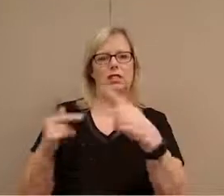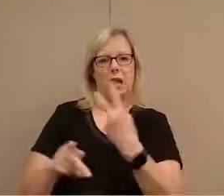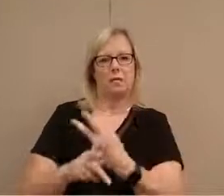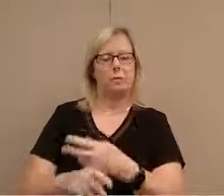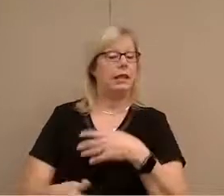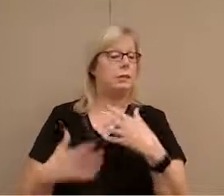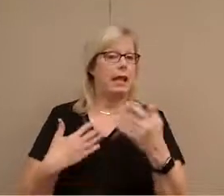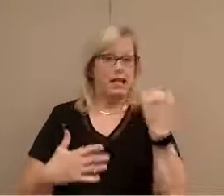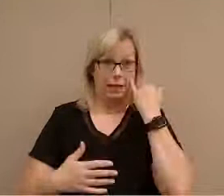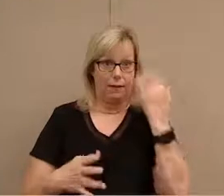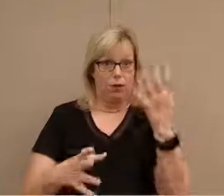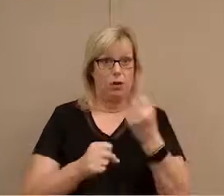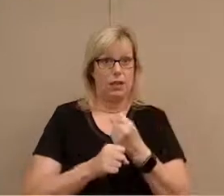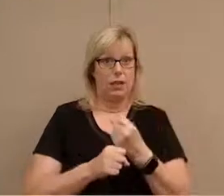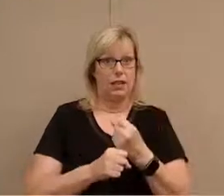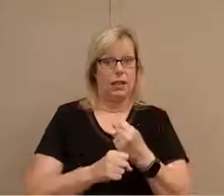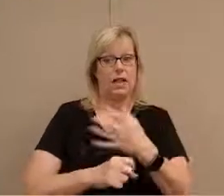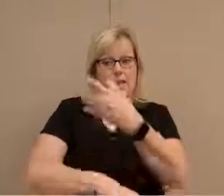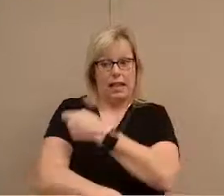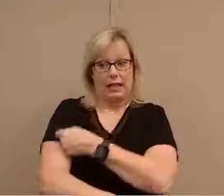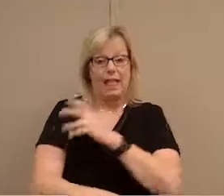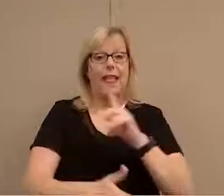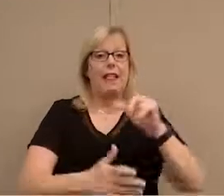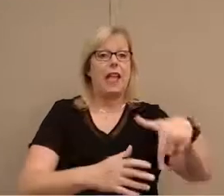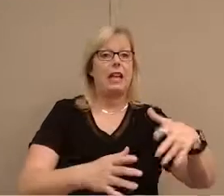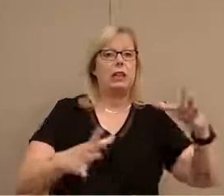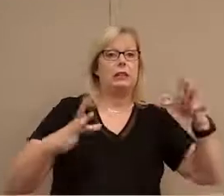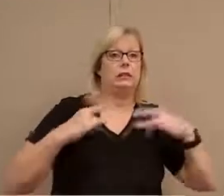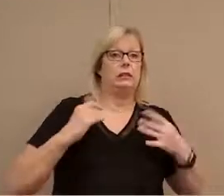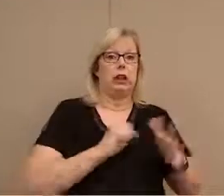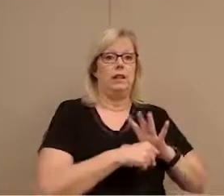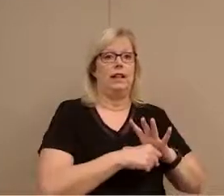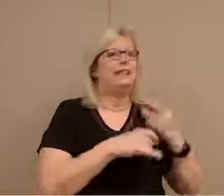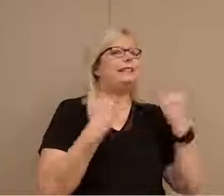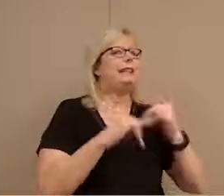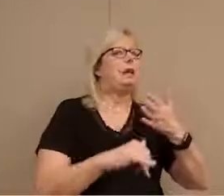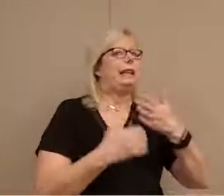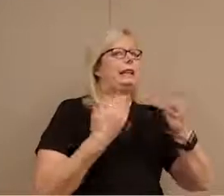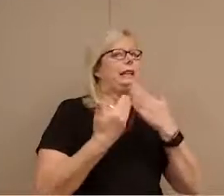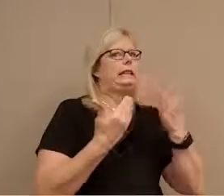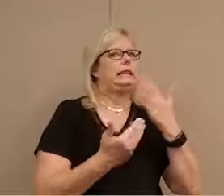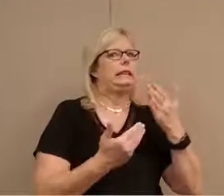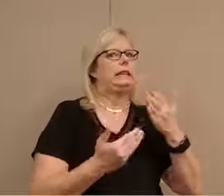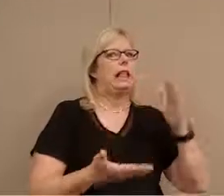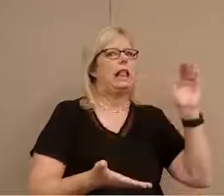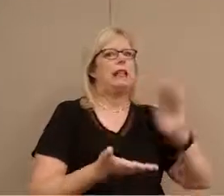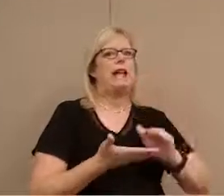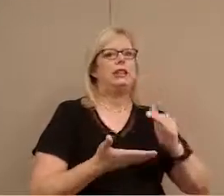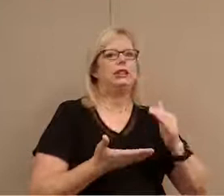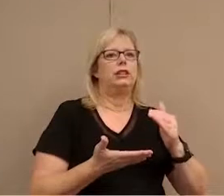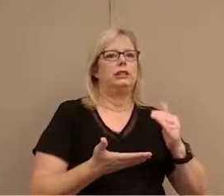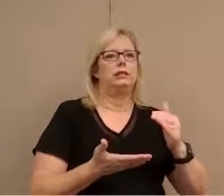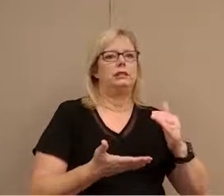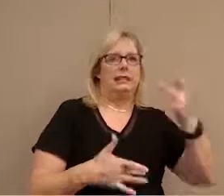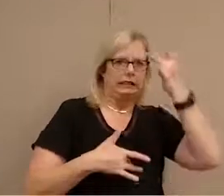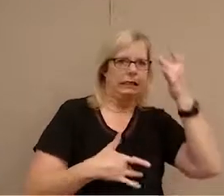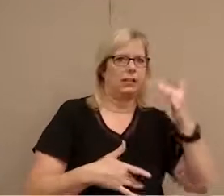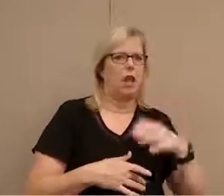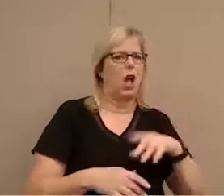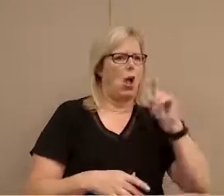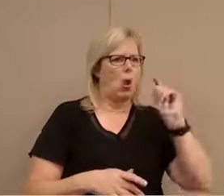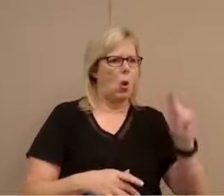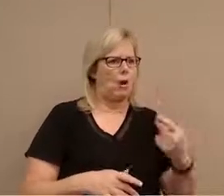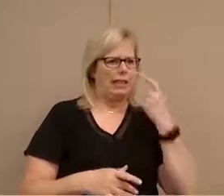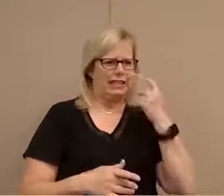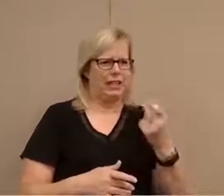get the virus after the vaccination, you have a better outcome in the hospital. I have only seen 1 or 2 deaths, people